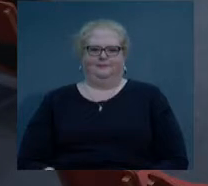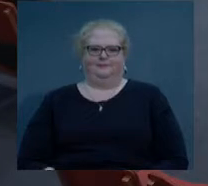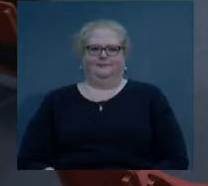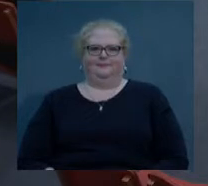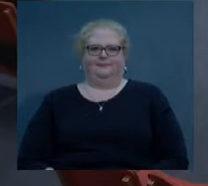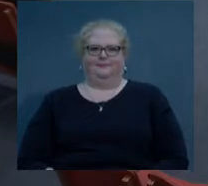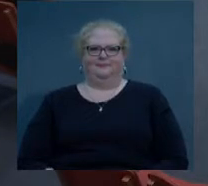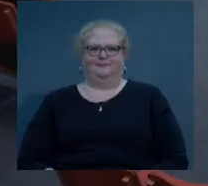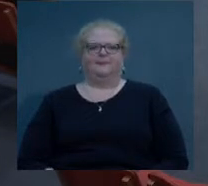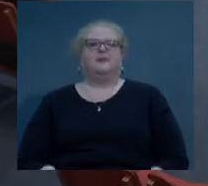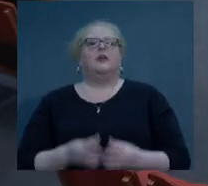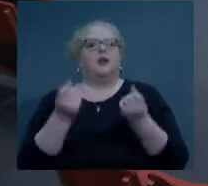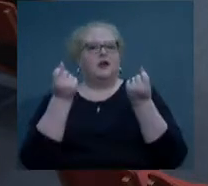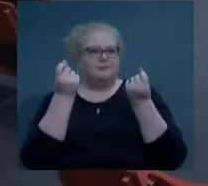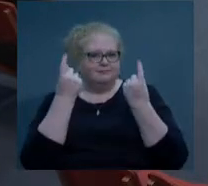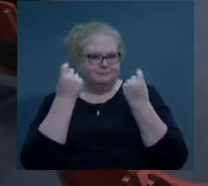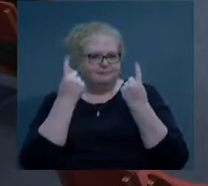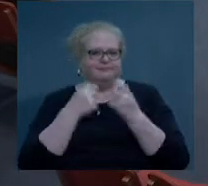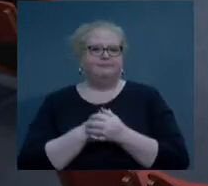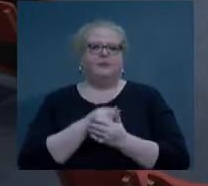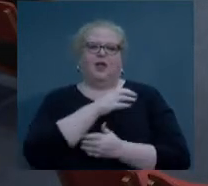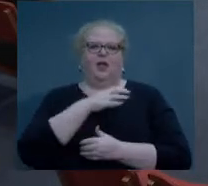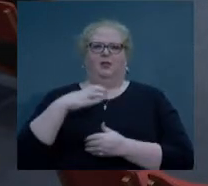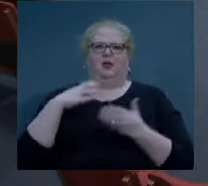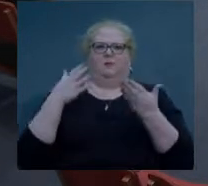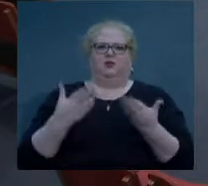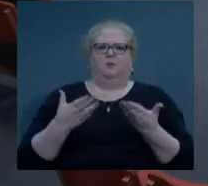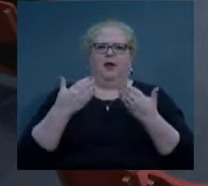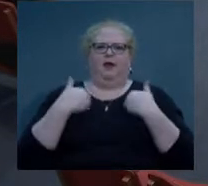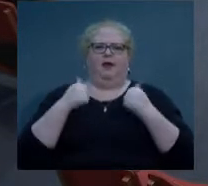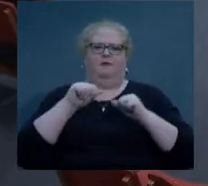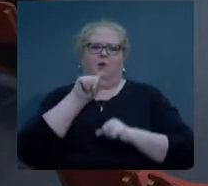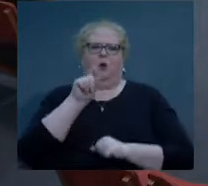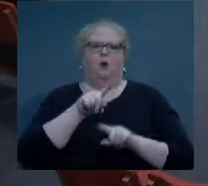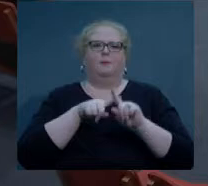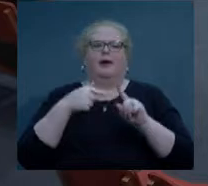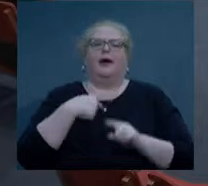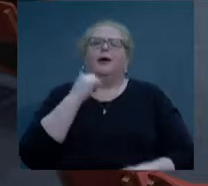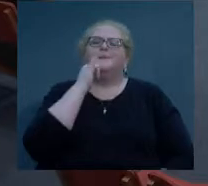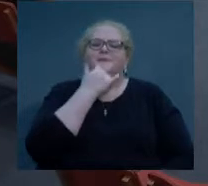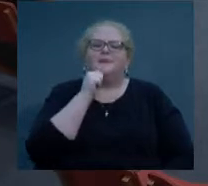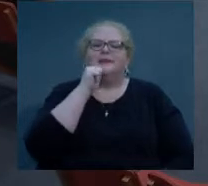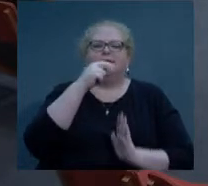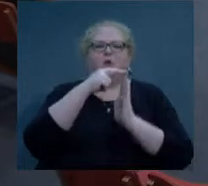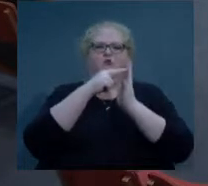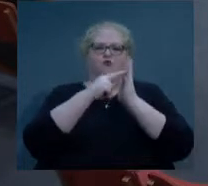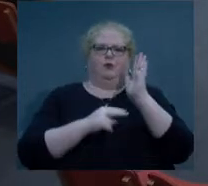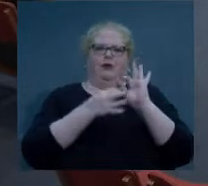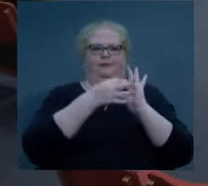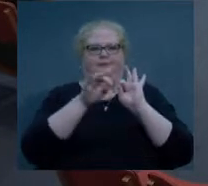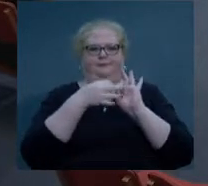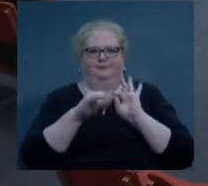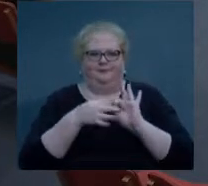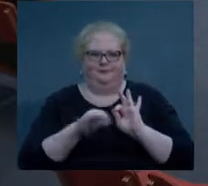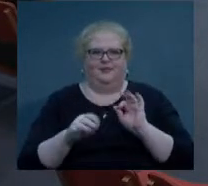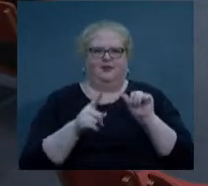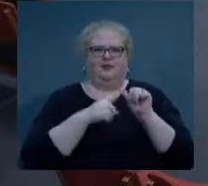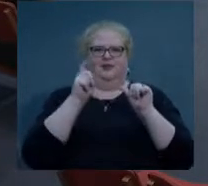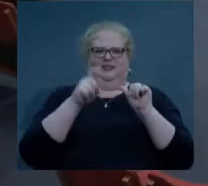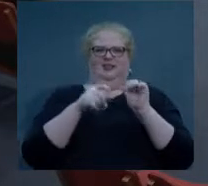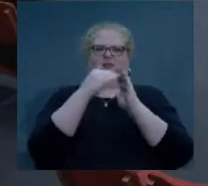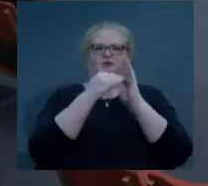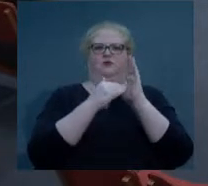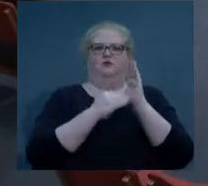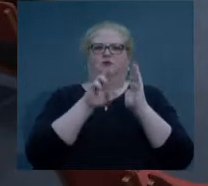Okay, with that, the commissioners may have a question, but let's hold it. I erred and did not read it into the record first, so if you'll read the